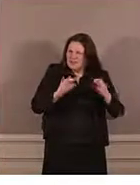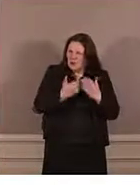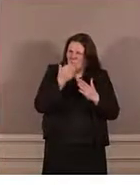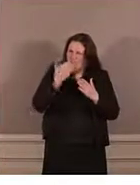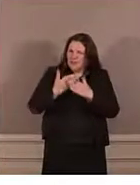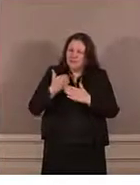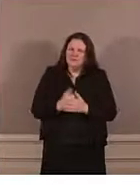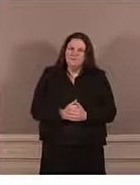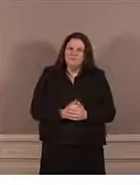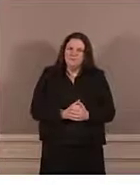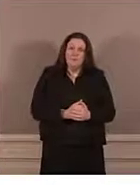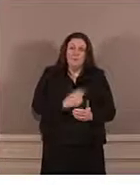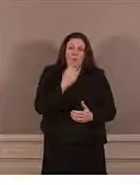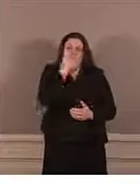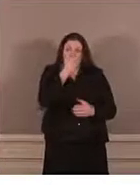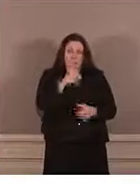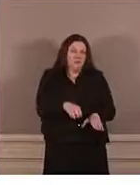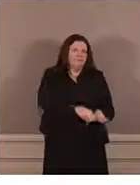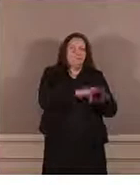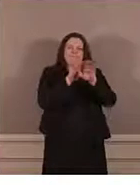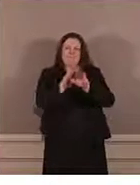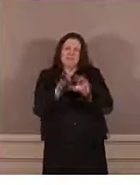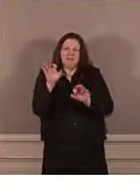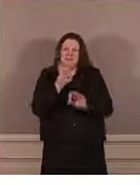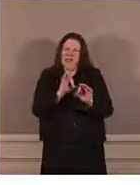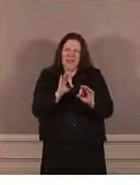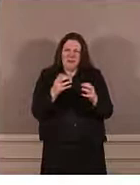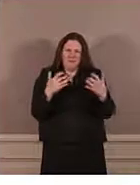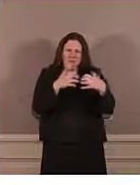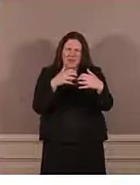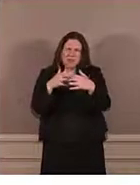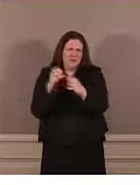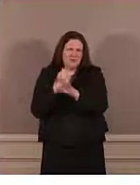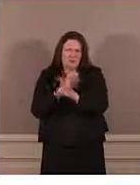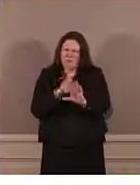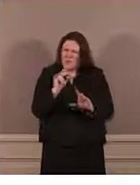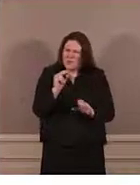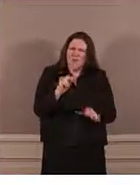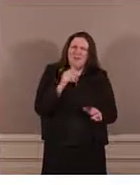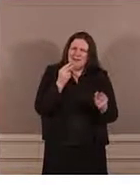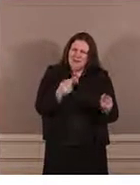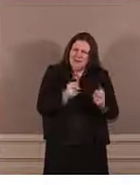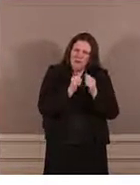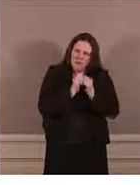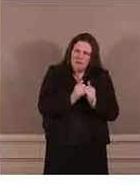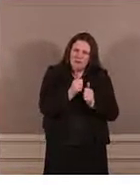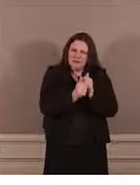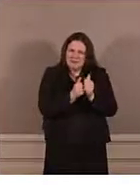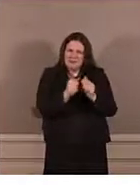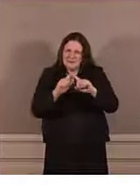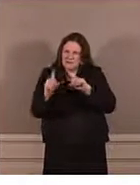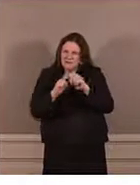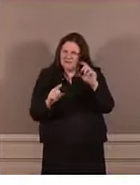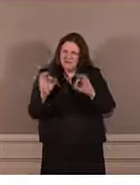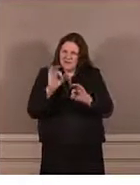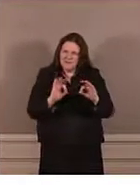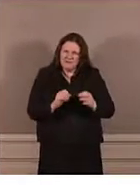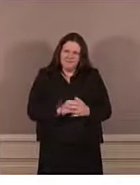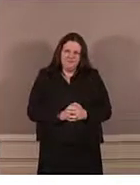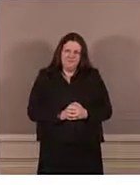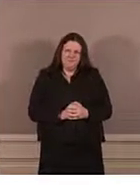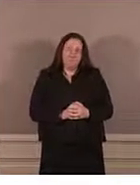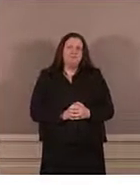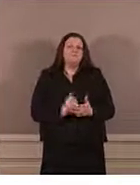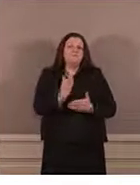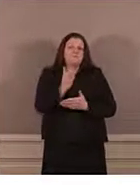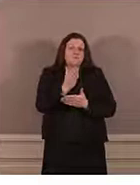discover that one size does not fit all, and we need to have, like I said, a variety of appropriate activities for different learning styles, and that